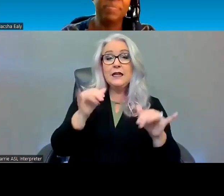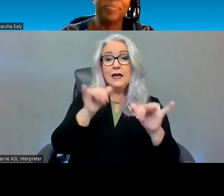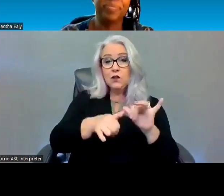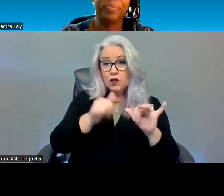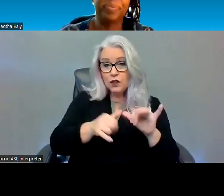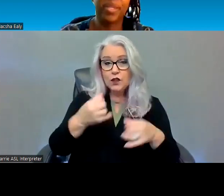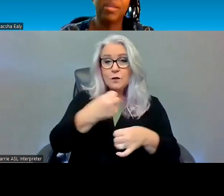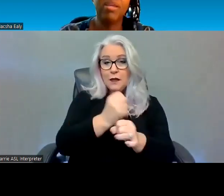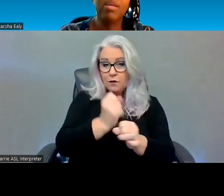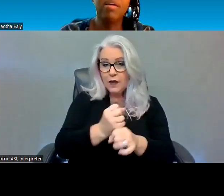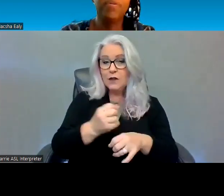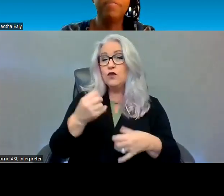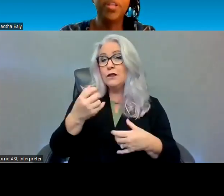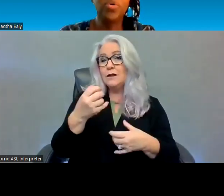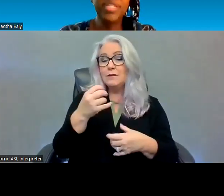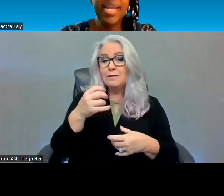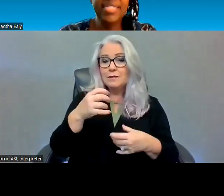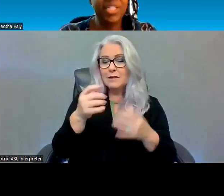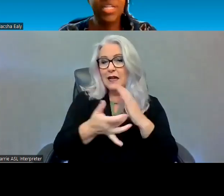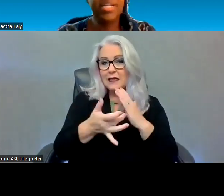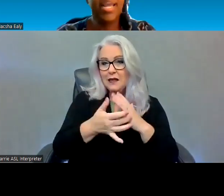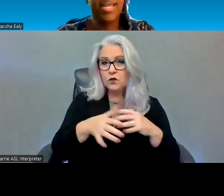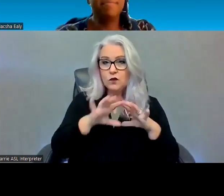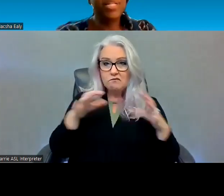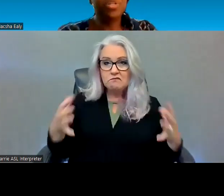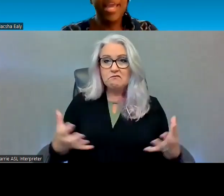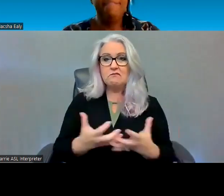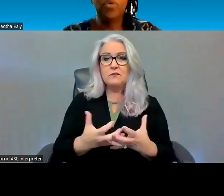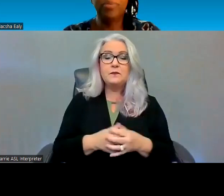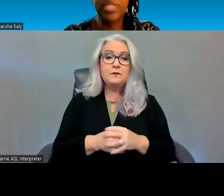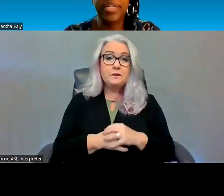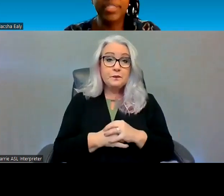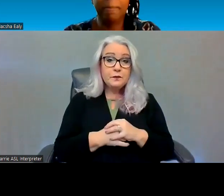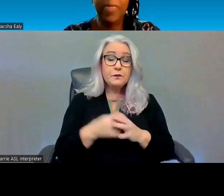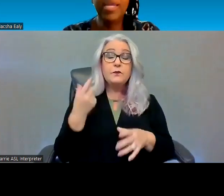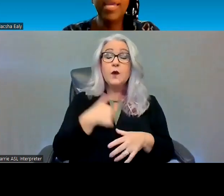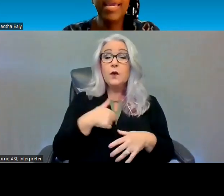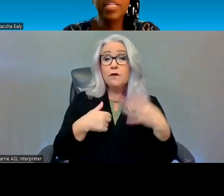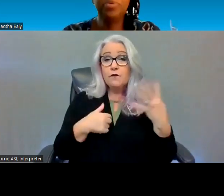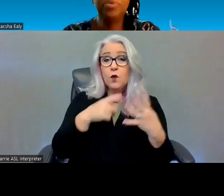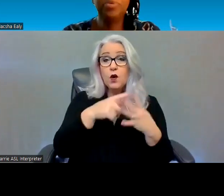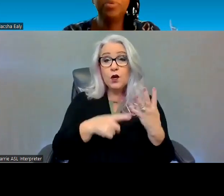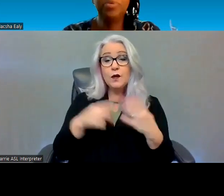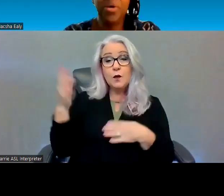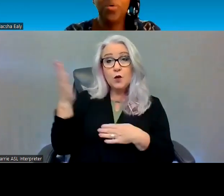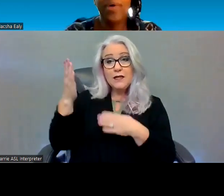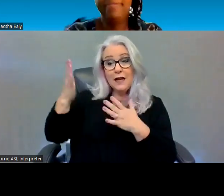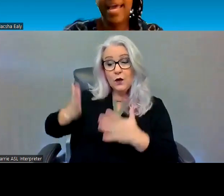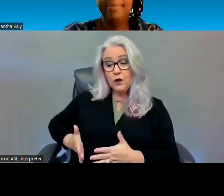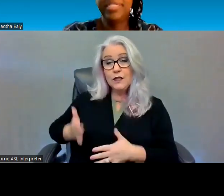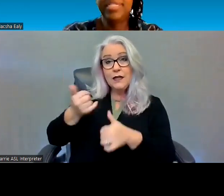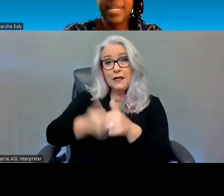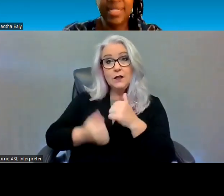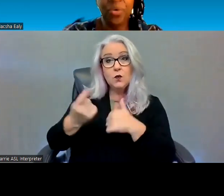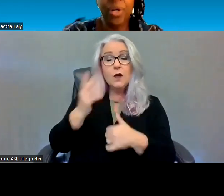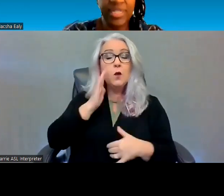technology. For the flow of today's session, as I mentioned, we have 4 presenters. Each presenter will have time